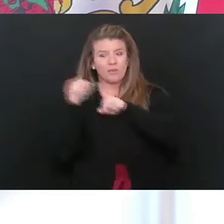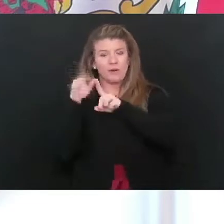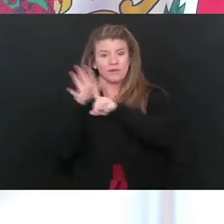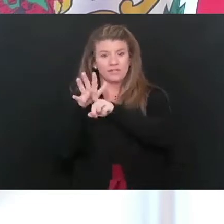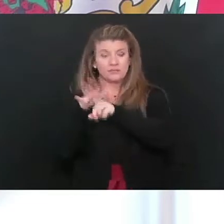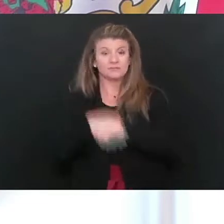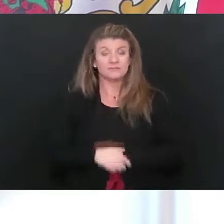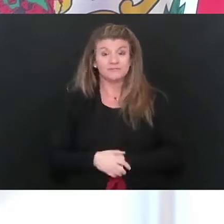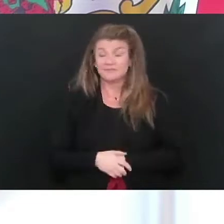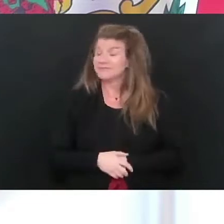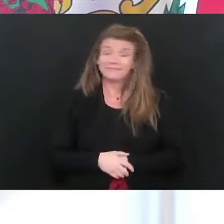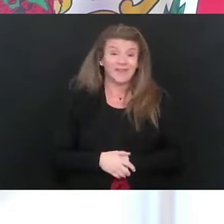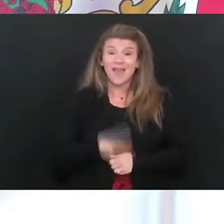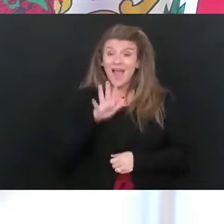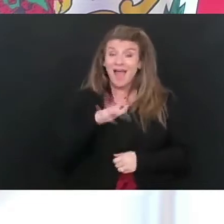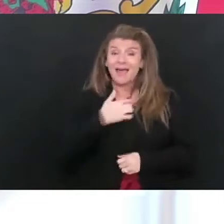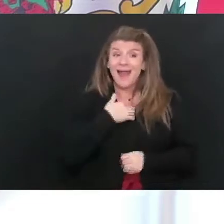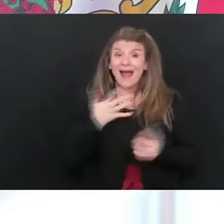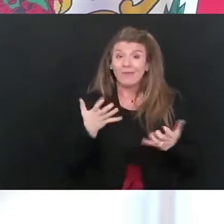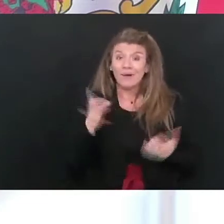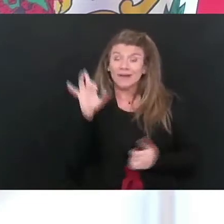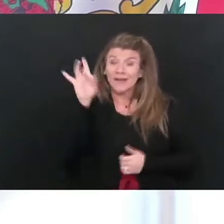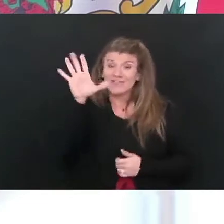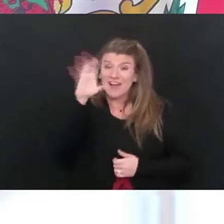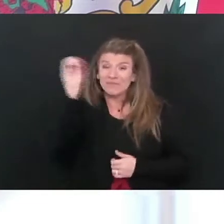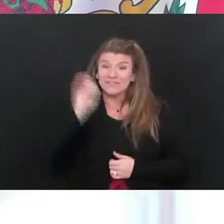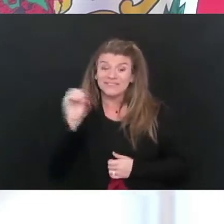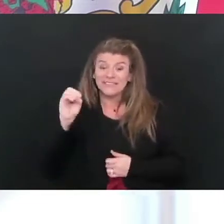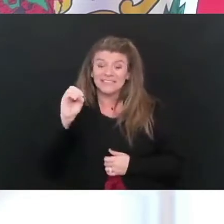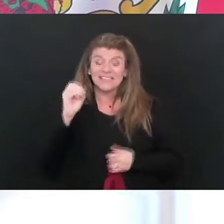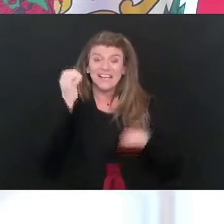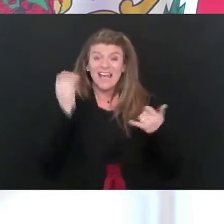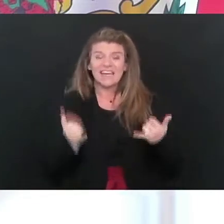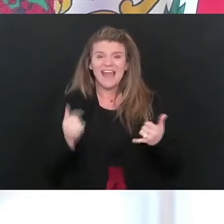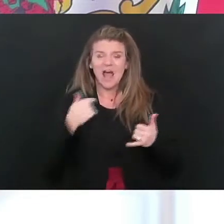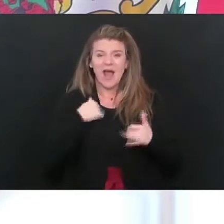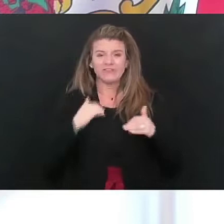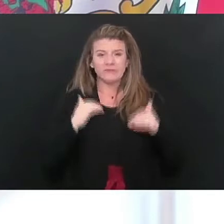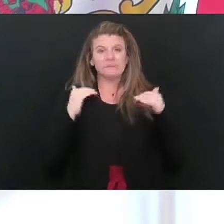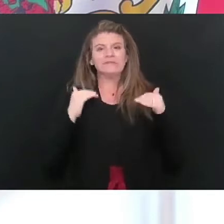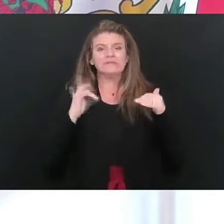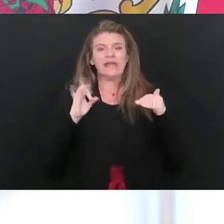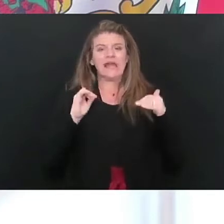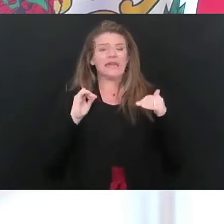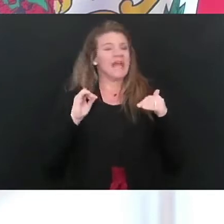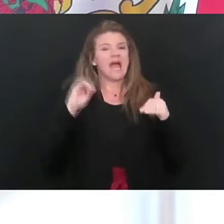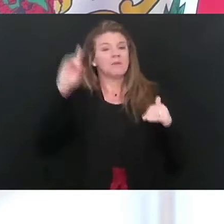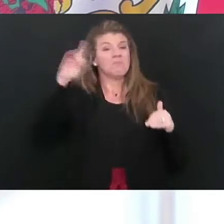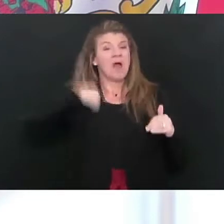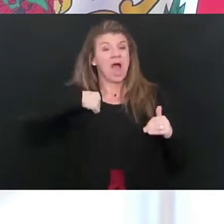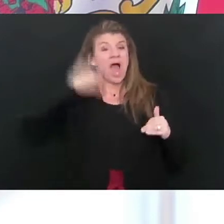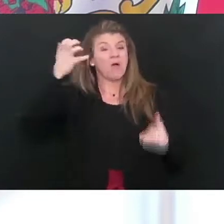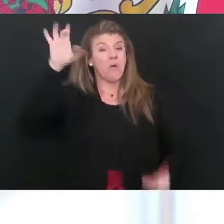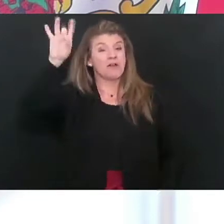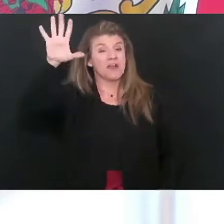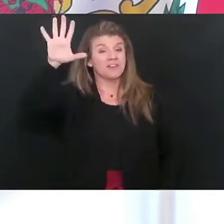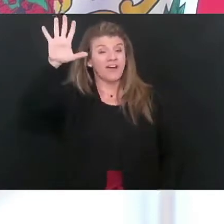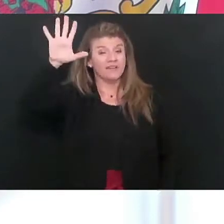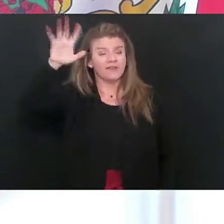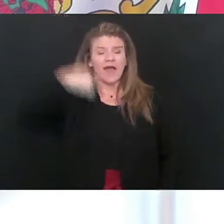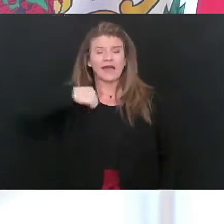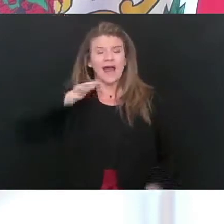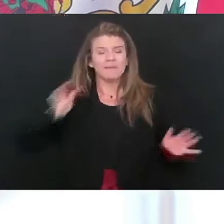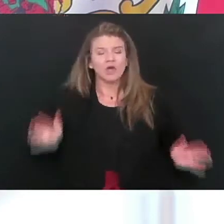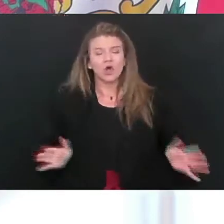said, I want to get it to 85. Now we've bumped the goal up to 80, but I want to get it to 85. And I keep